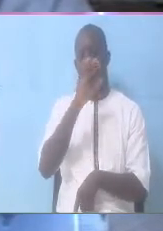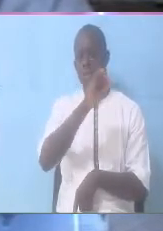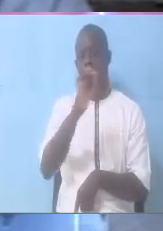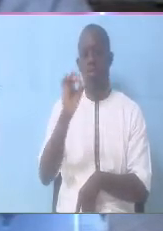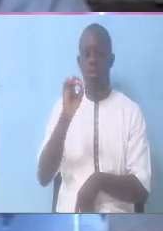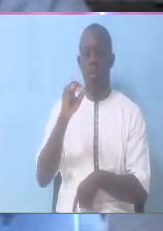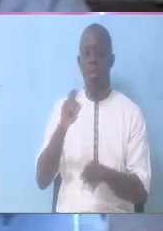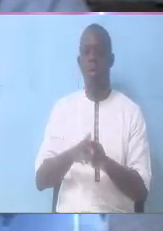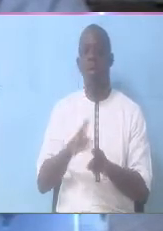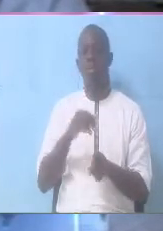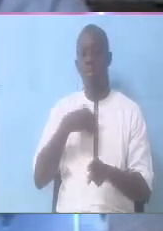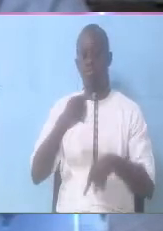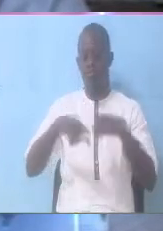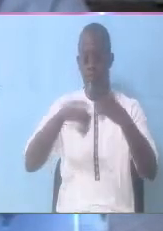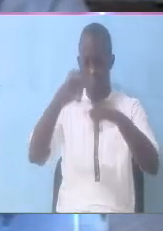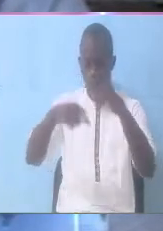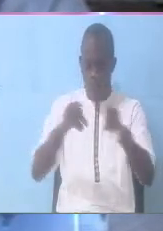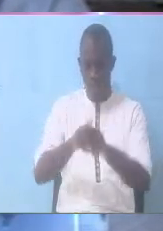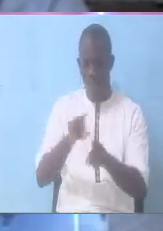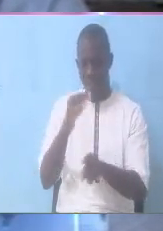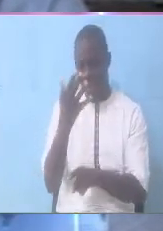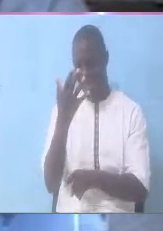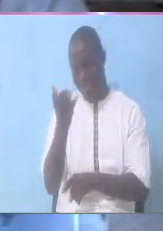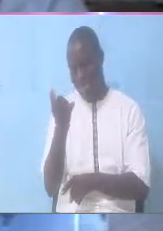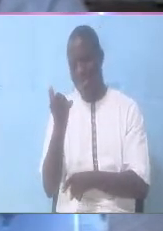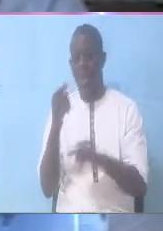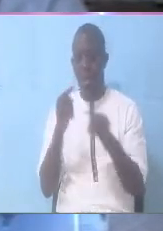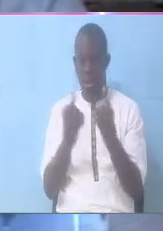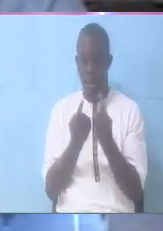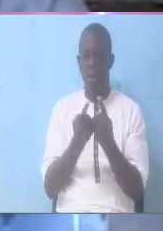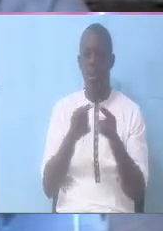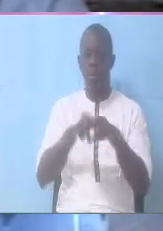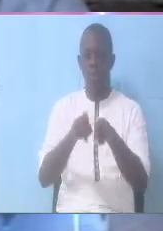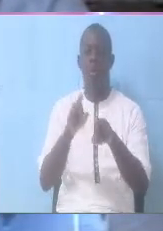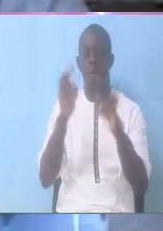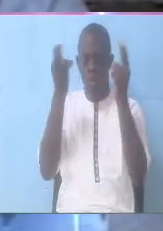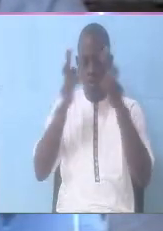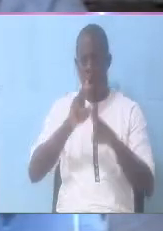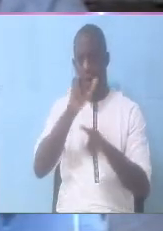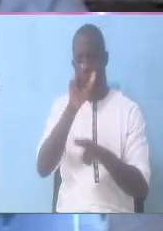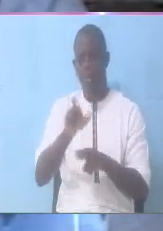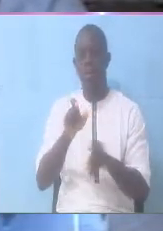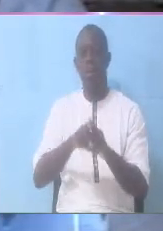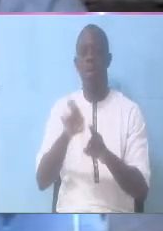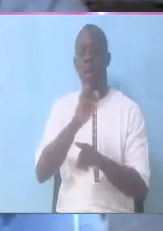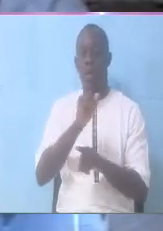talanta. We'll go through the 5-6 items that council indicated.